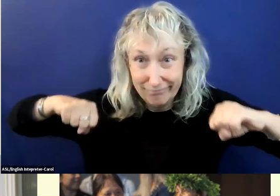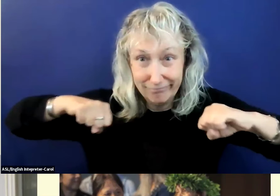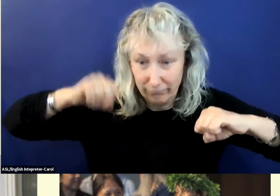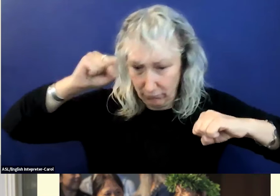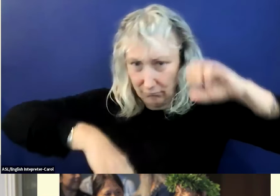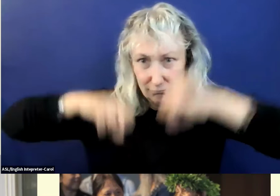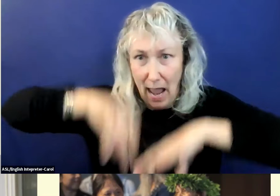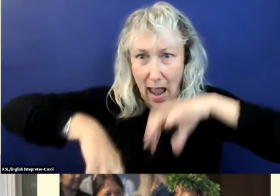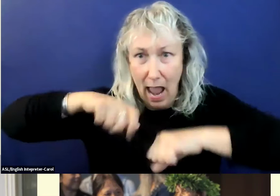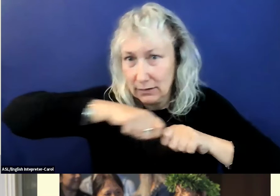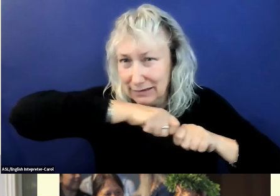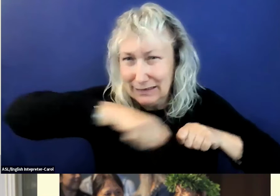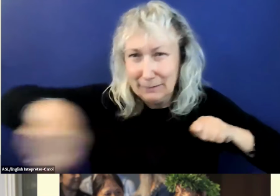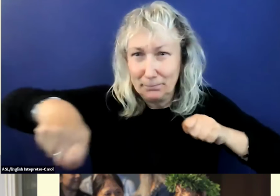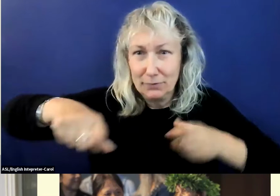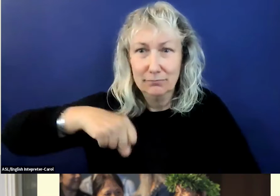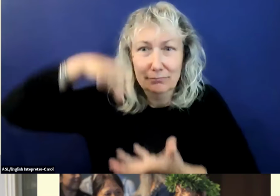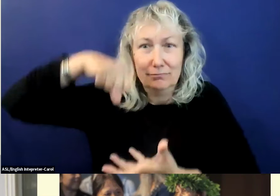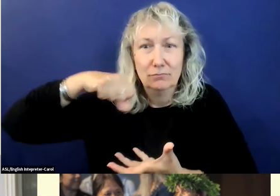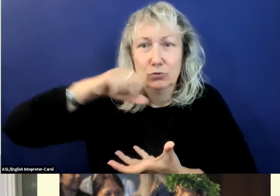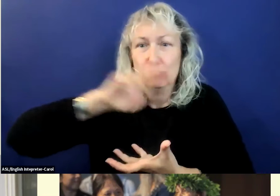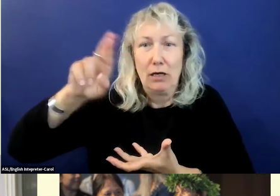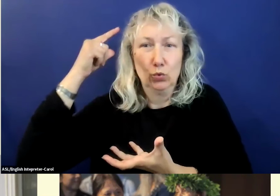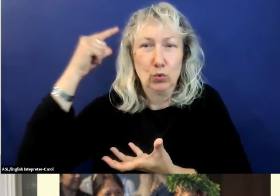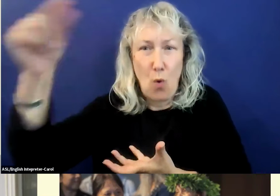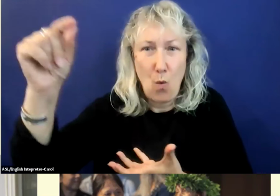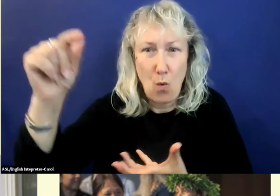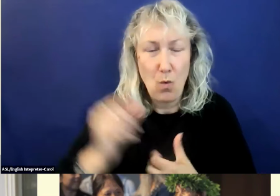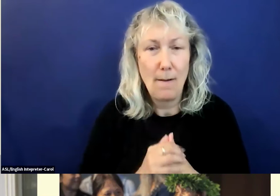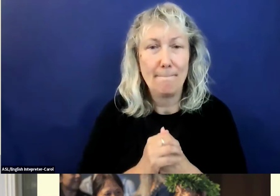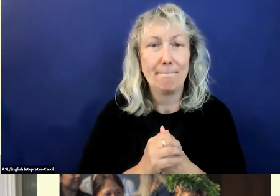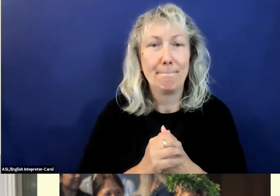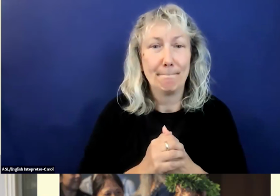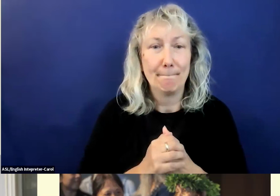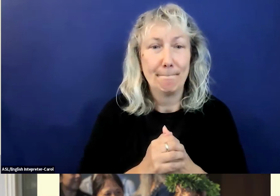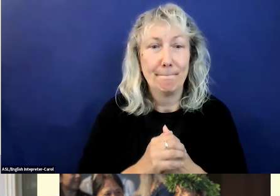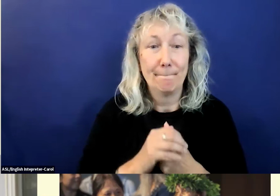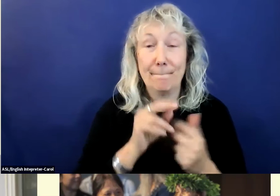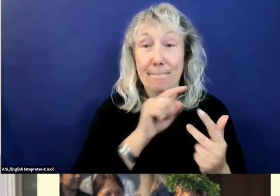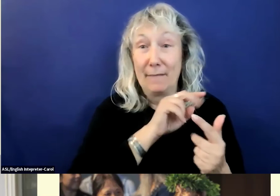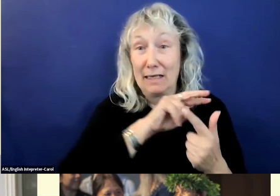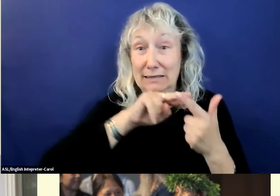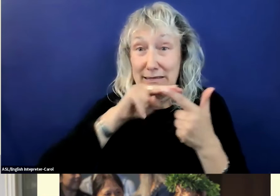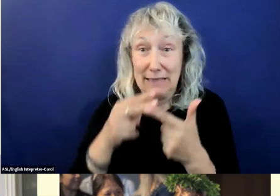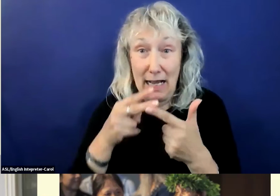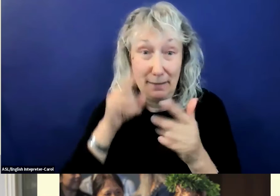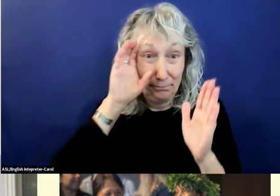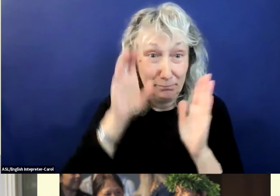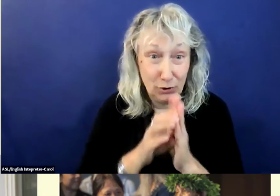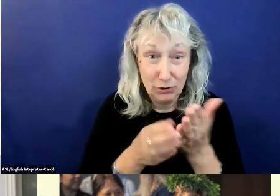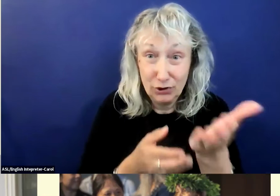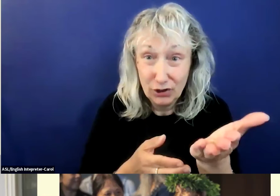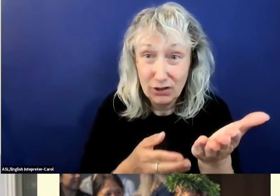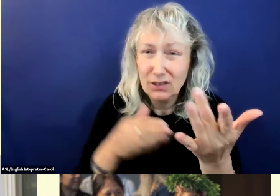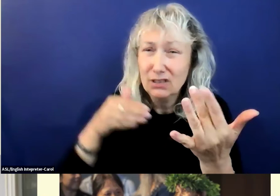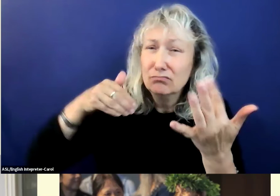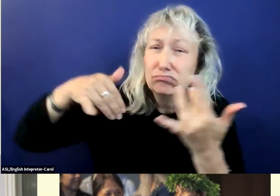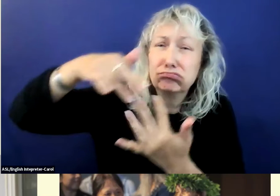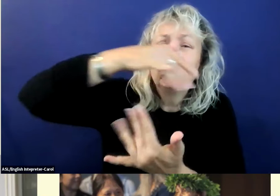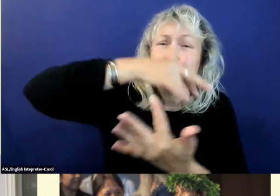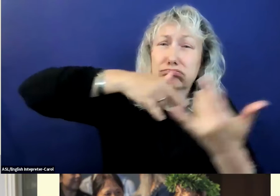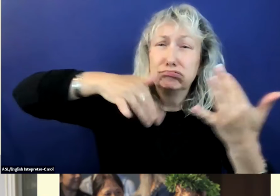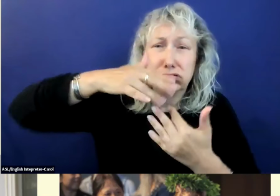get ourselves ready and prepare for that. And secondly is social connection. The pictures that you see is a